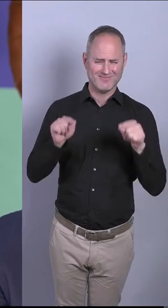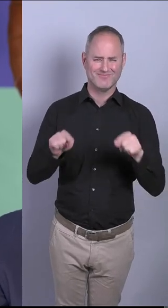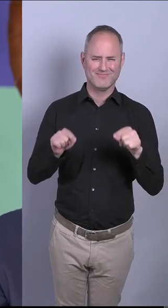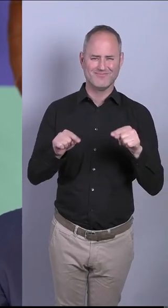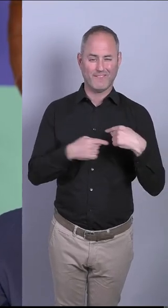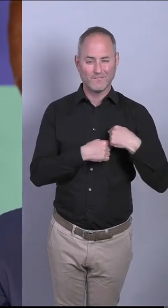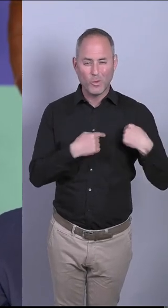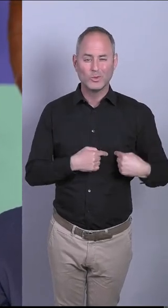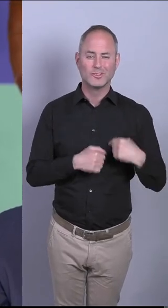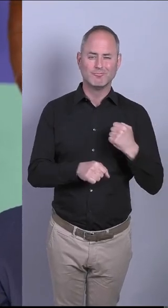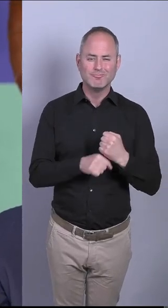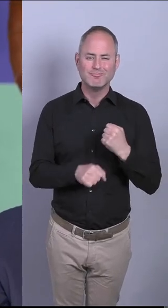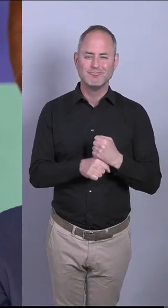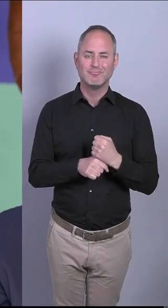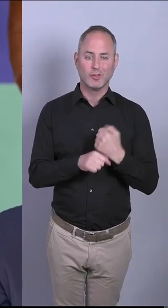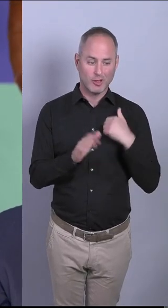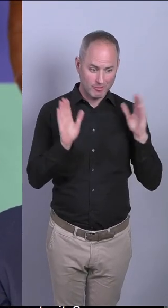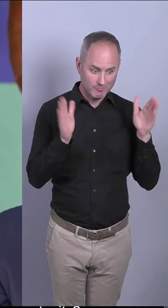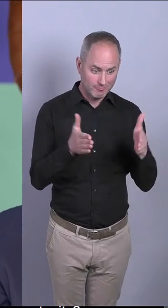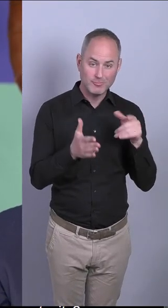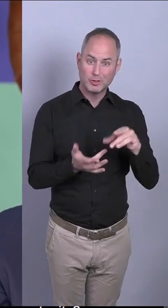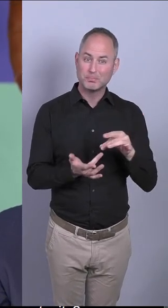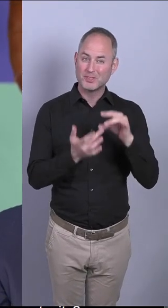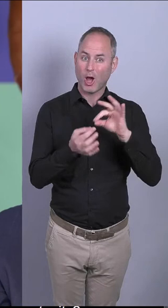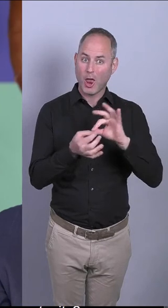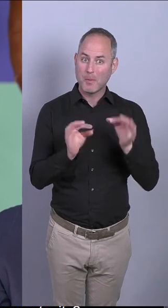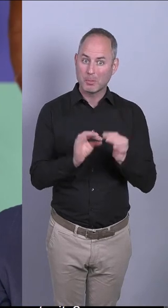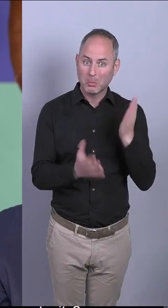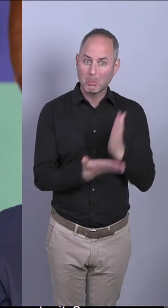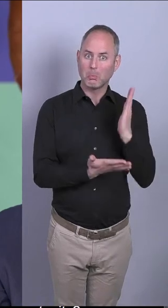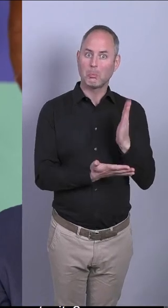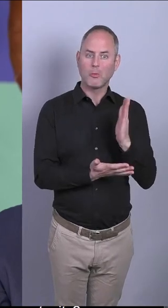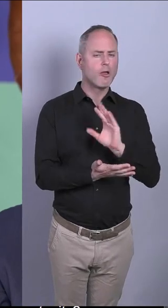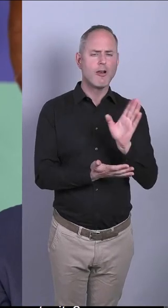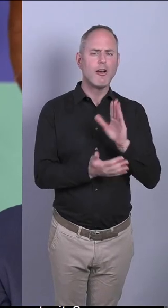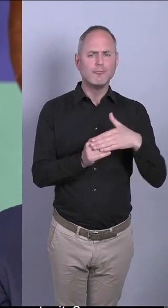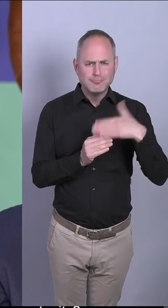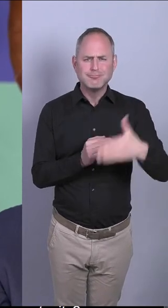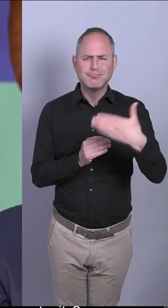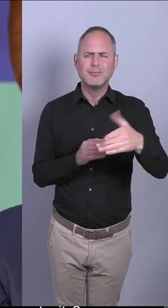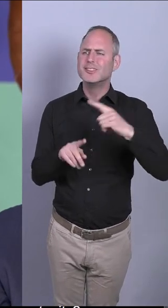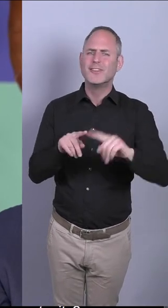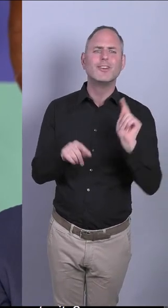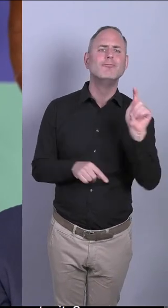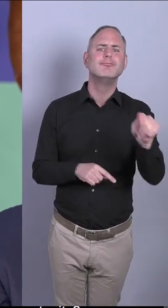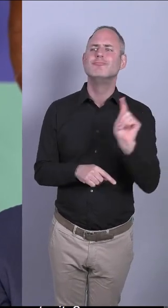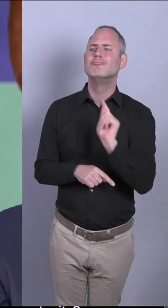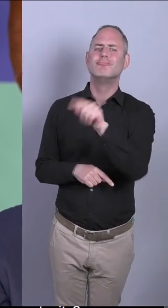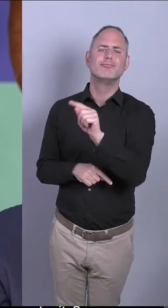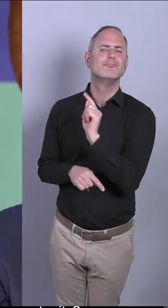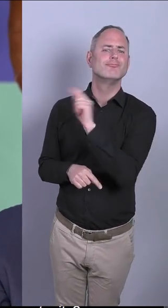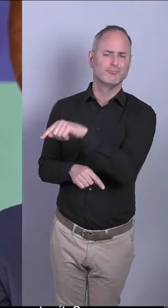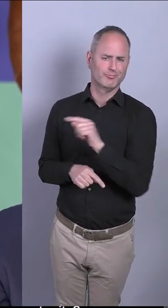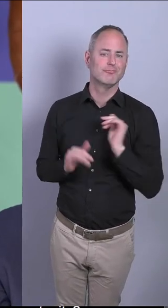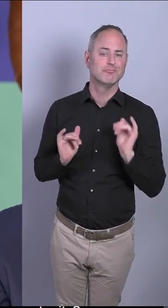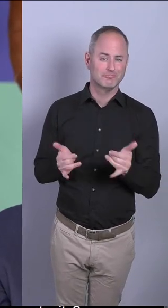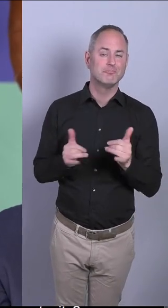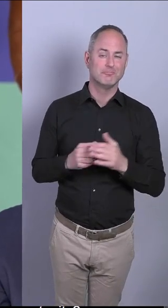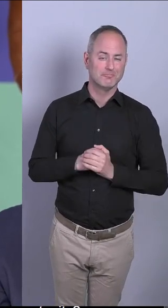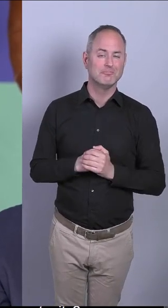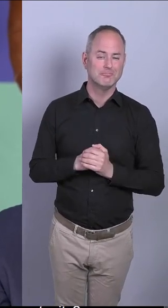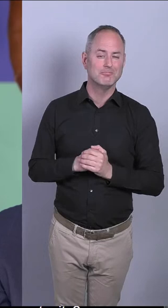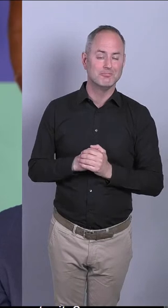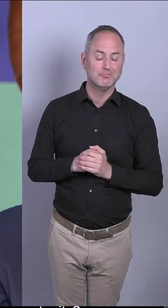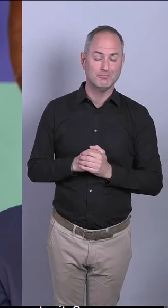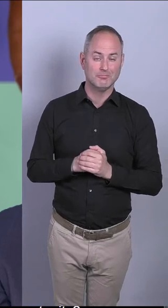and I think this will enable many new things, much more inclusion. So people with disabilities